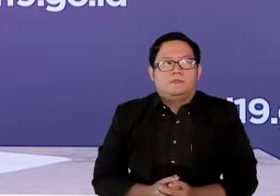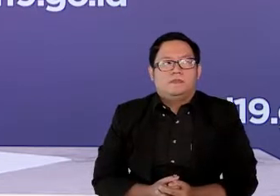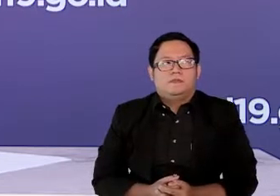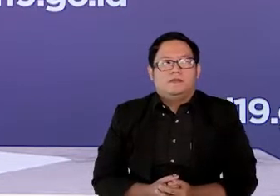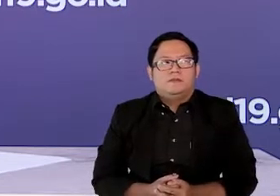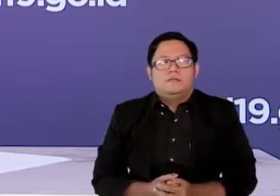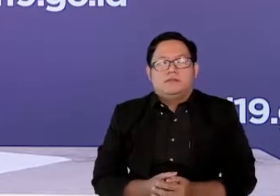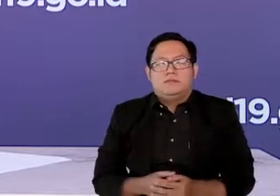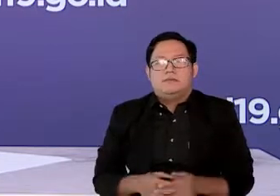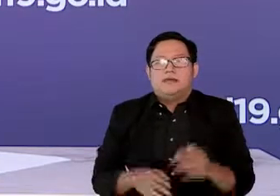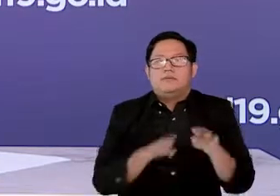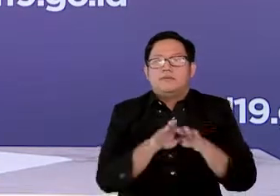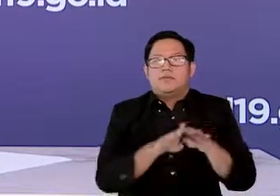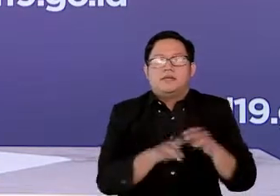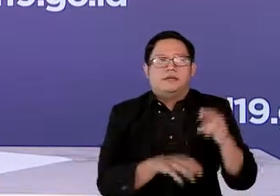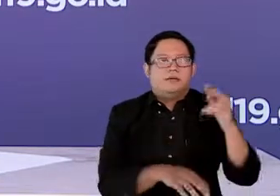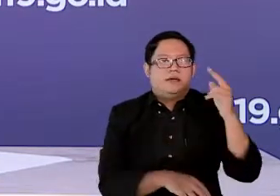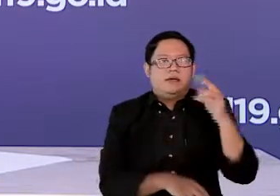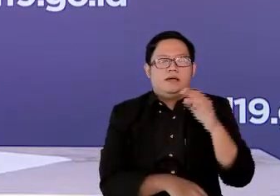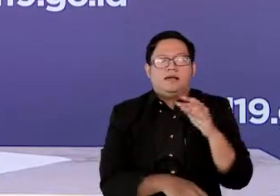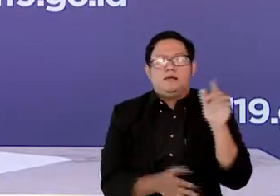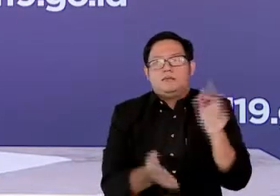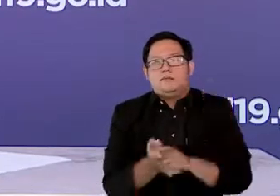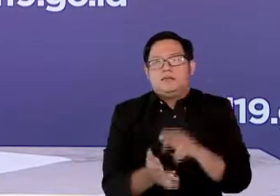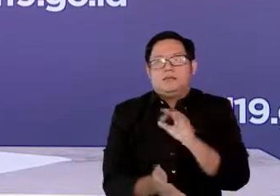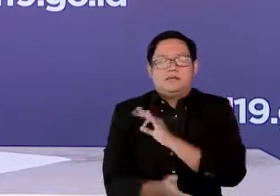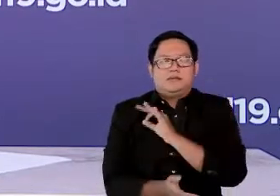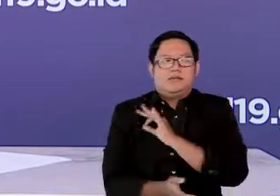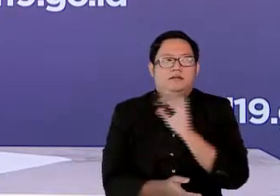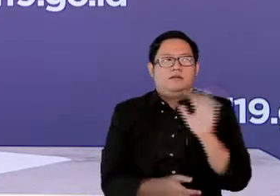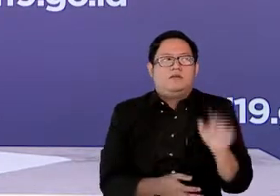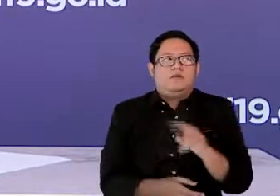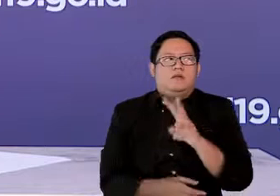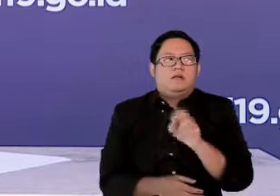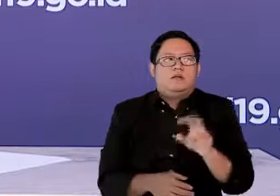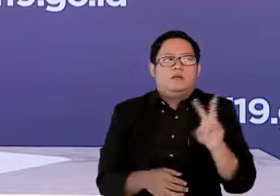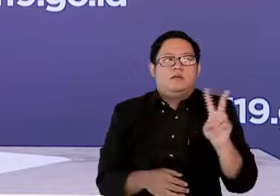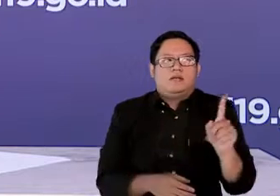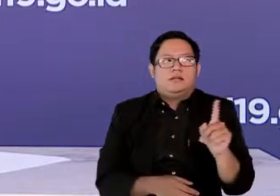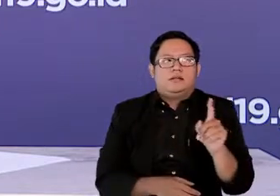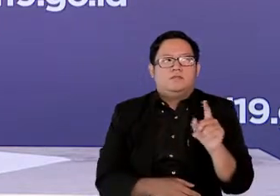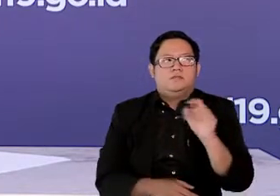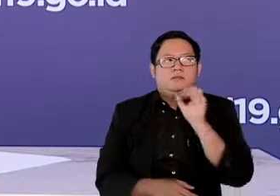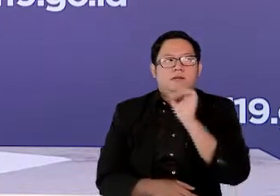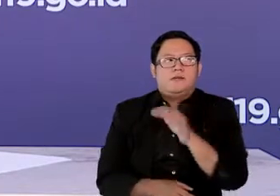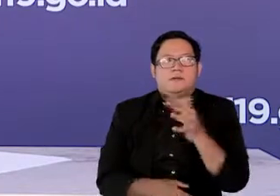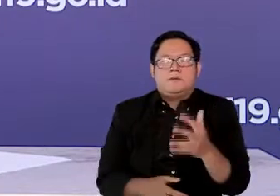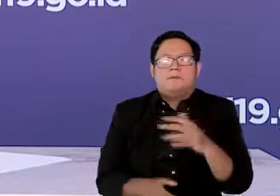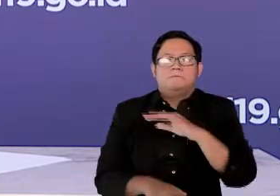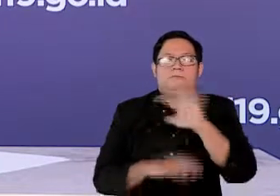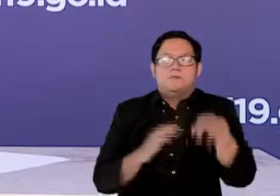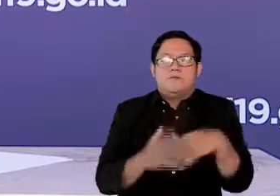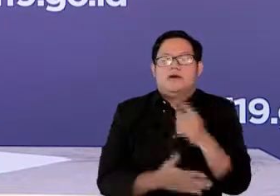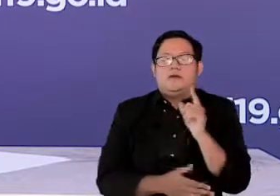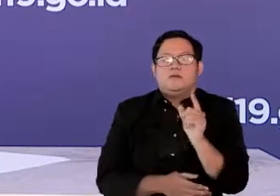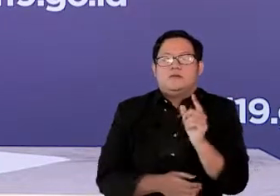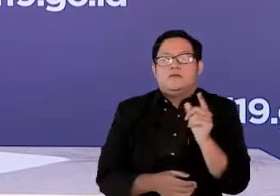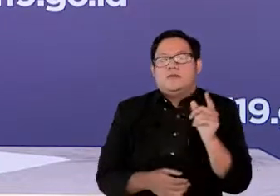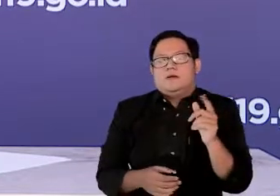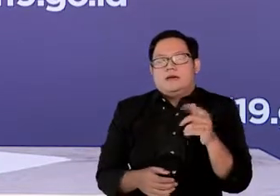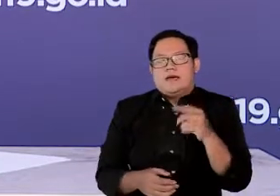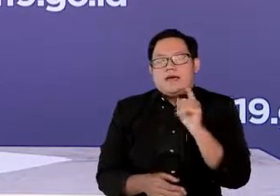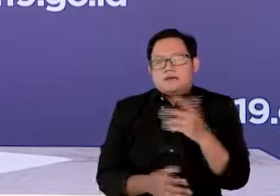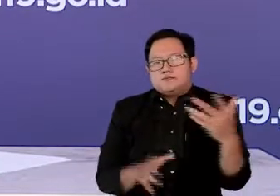mandate, which states that Indonesia must participate in overcoming the vaccination gap between countries, the